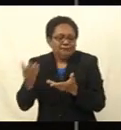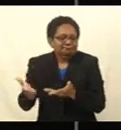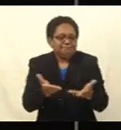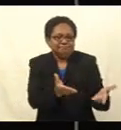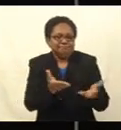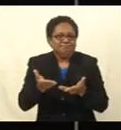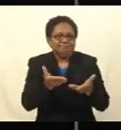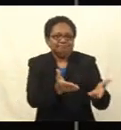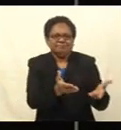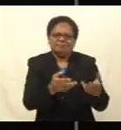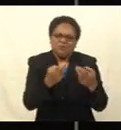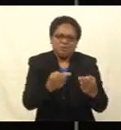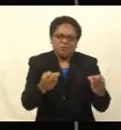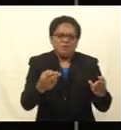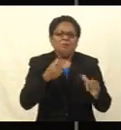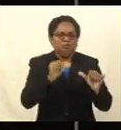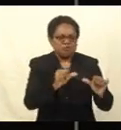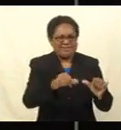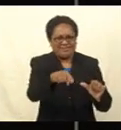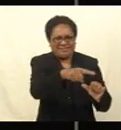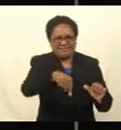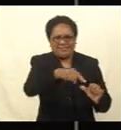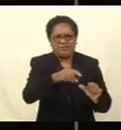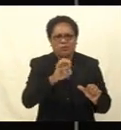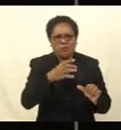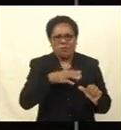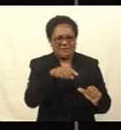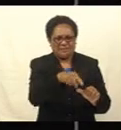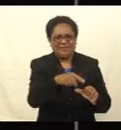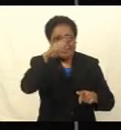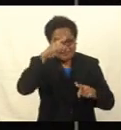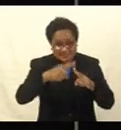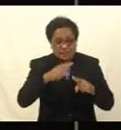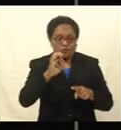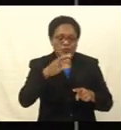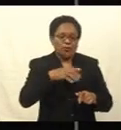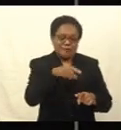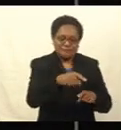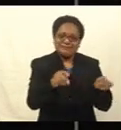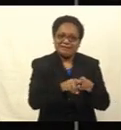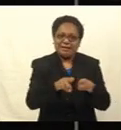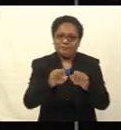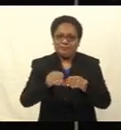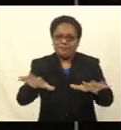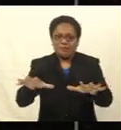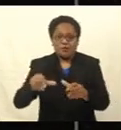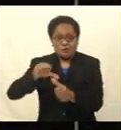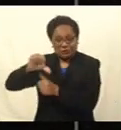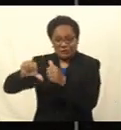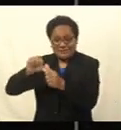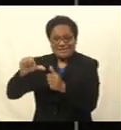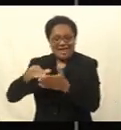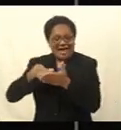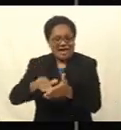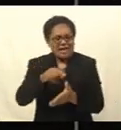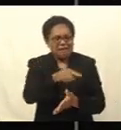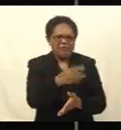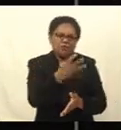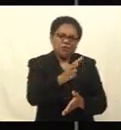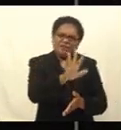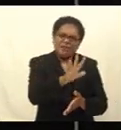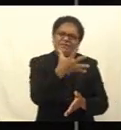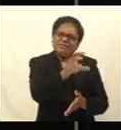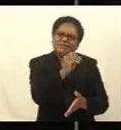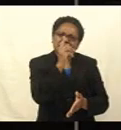protect these street dwellers from becoming COVID victims. The association target 45 to 50 individuals per day